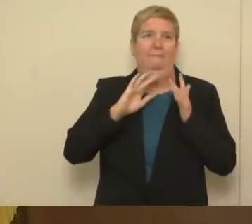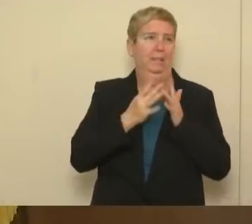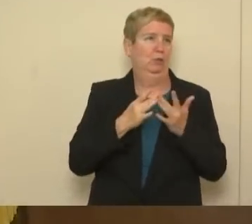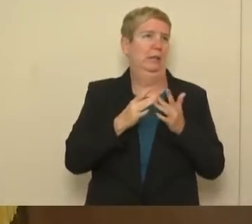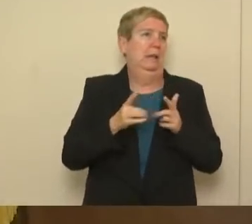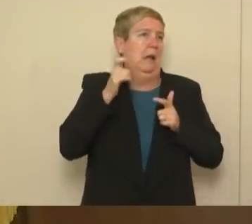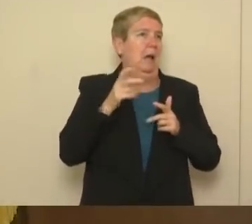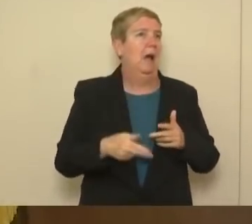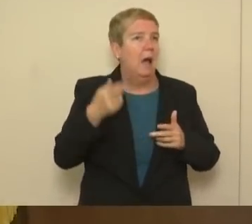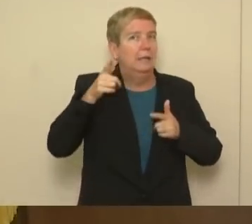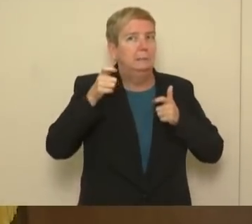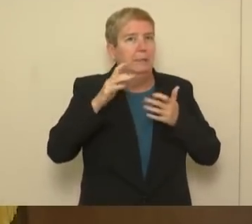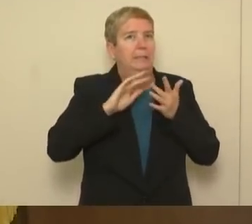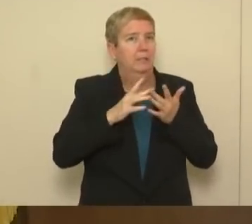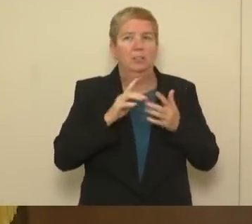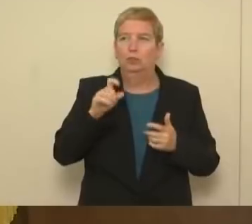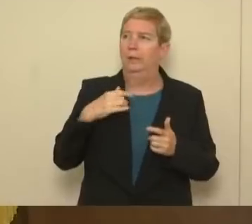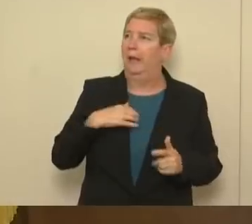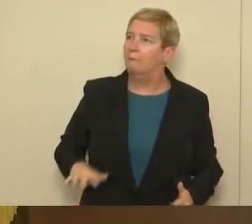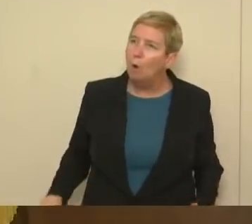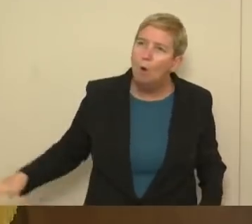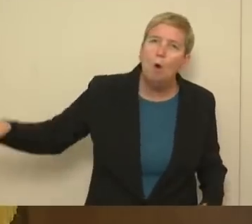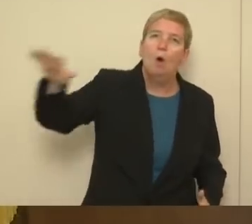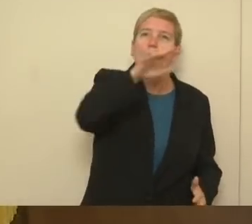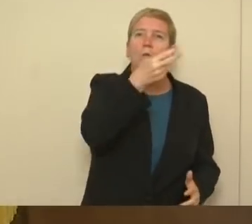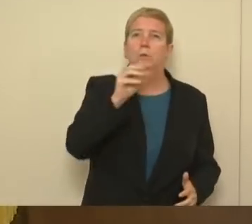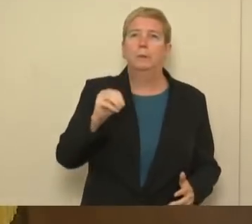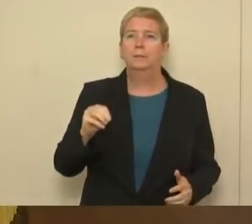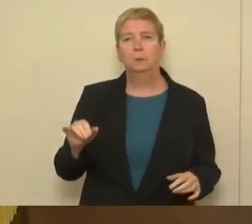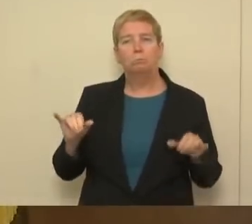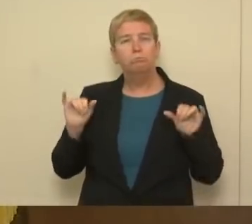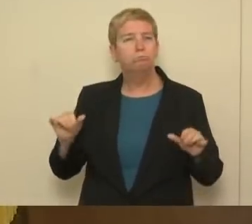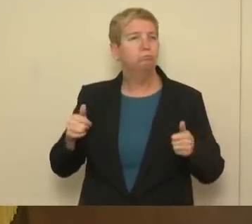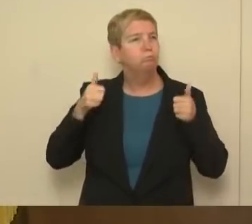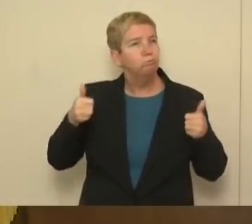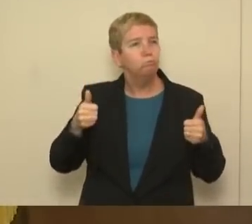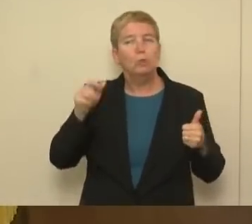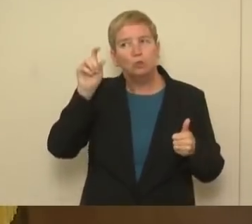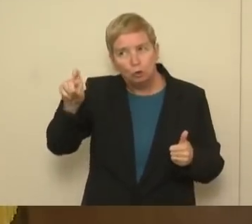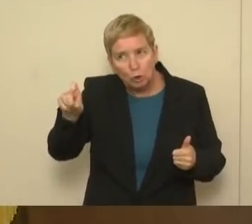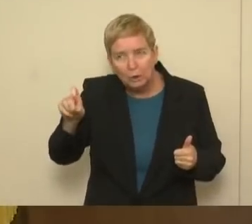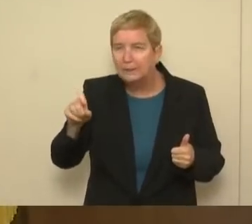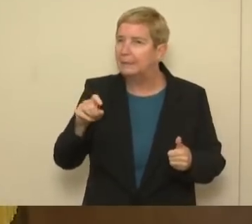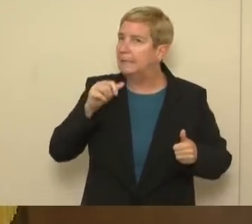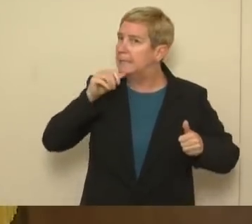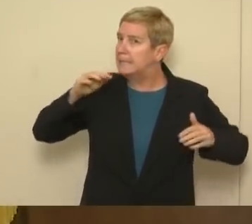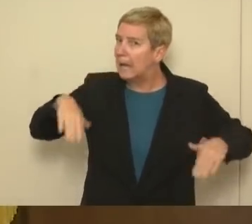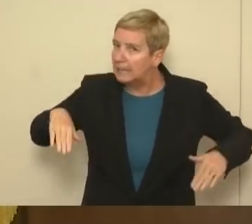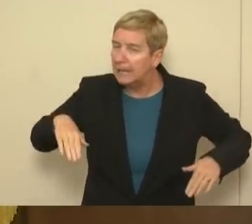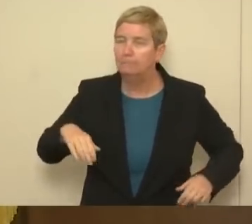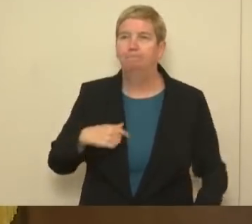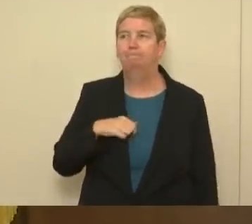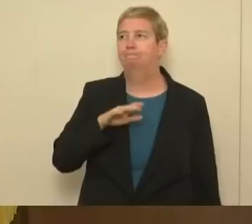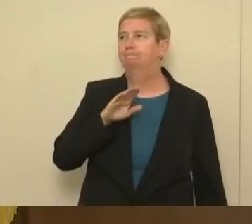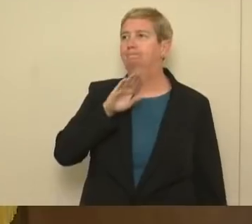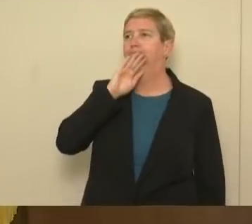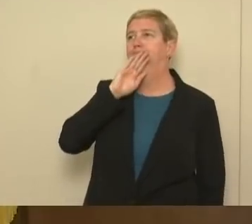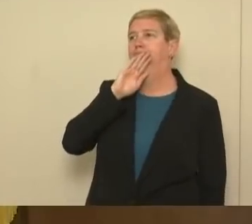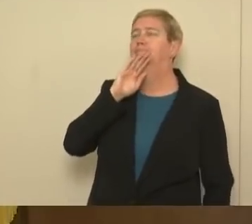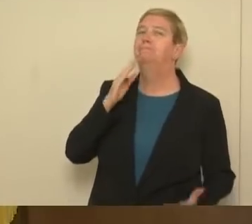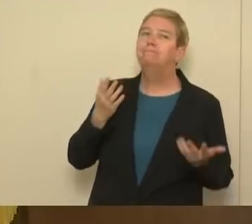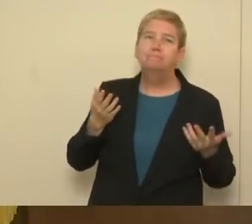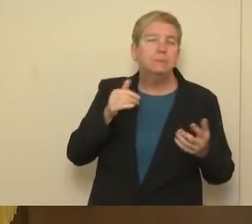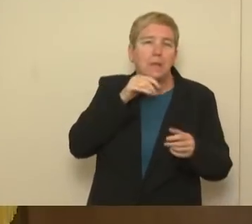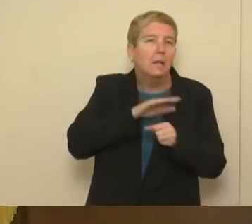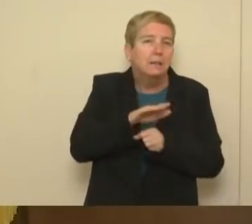that we still are. So we're going to do everything we can, and I have no doubt it's not going to be enough. And